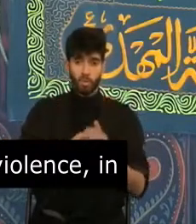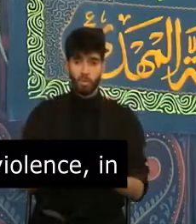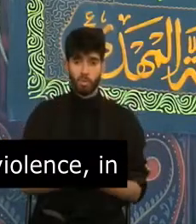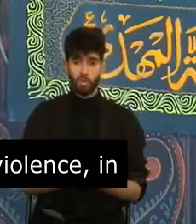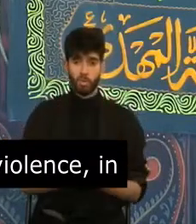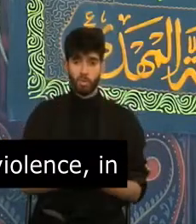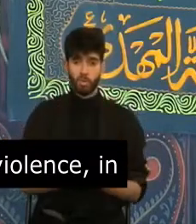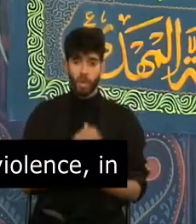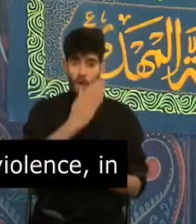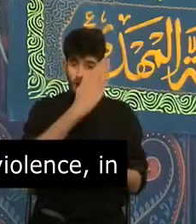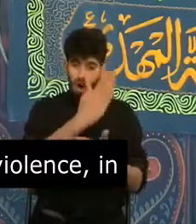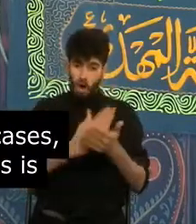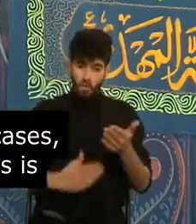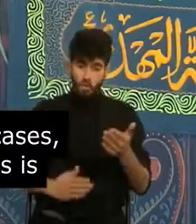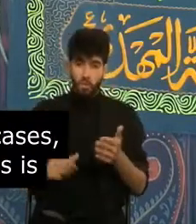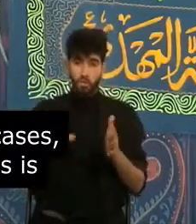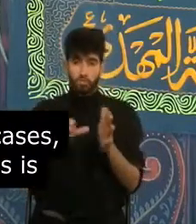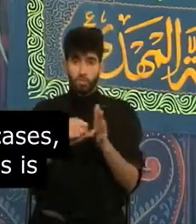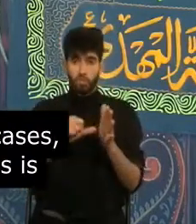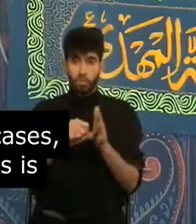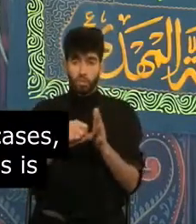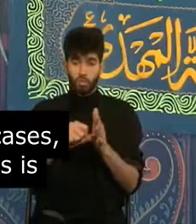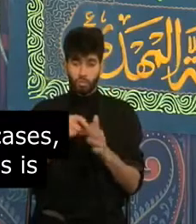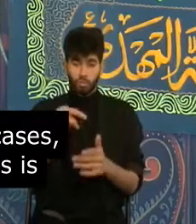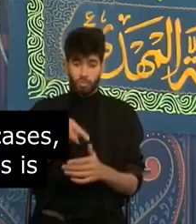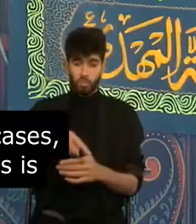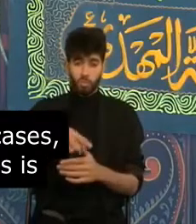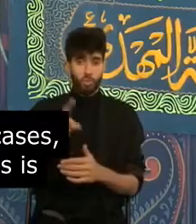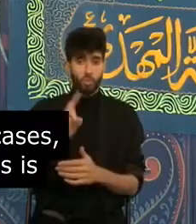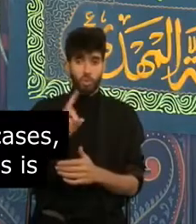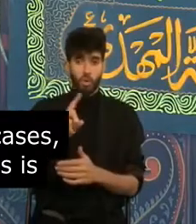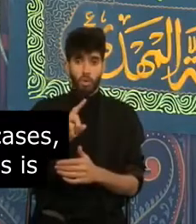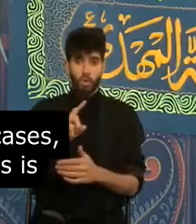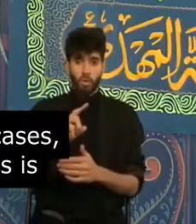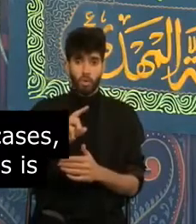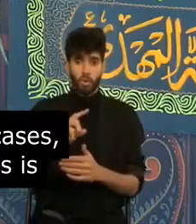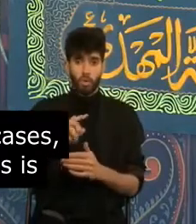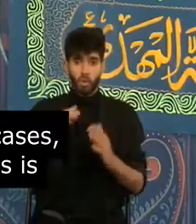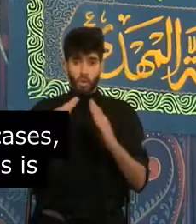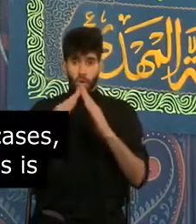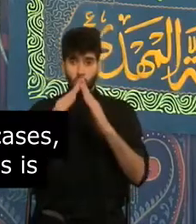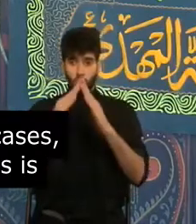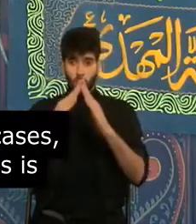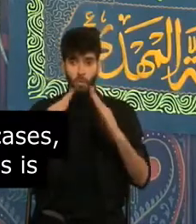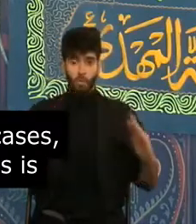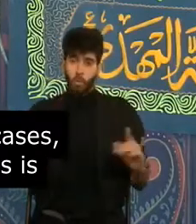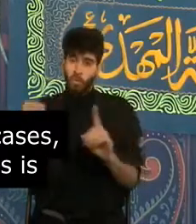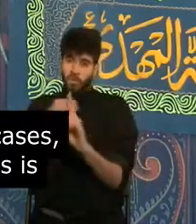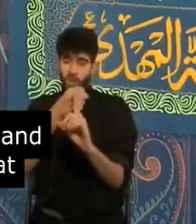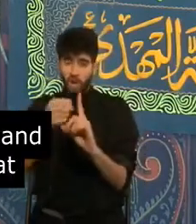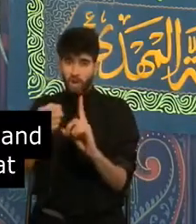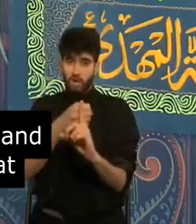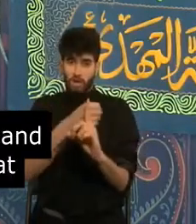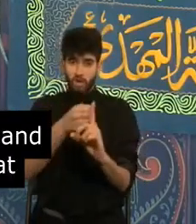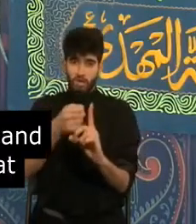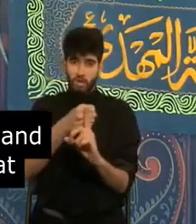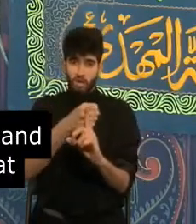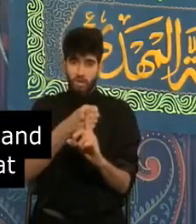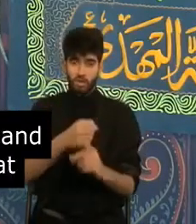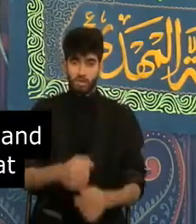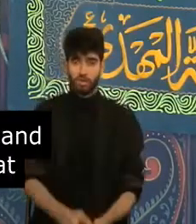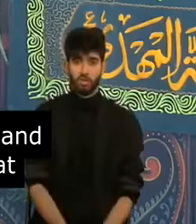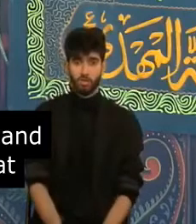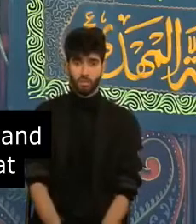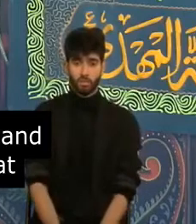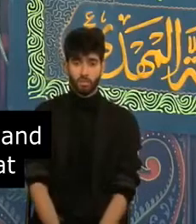domestic violence, in which the majority of the cases, the vast majority of cases, is what?